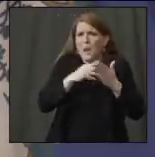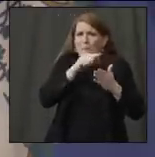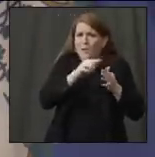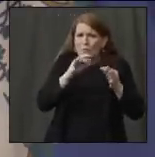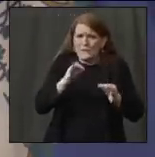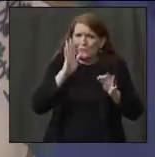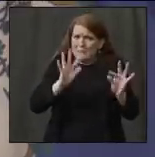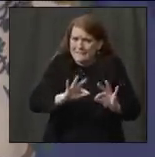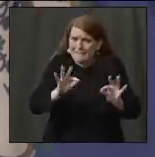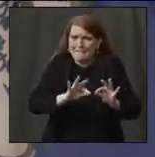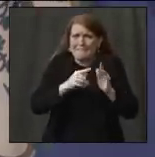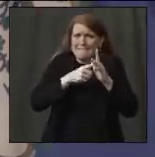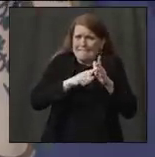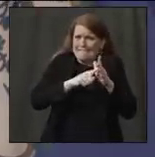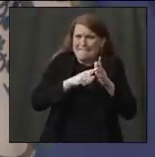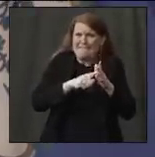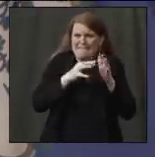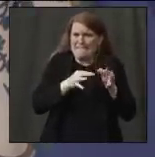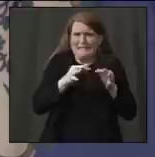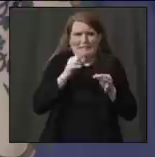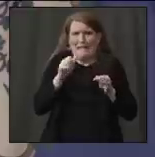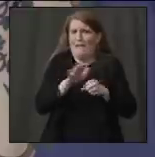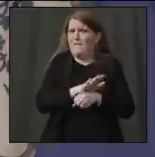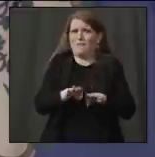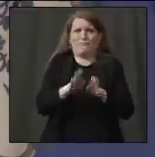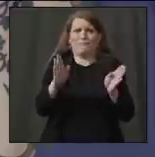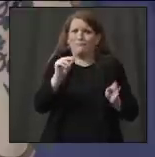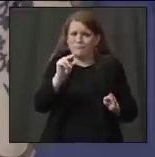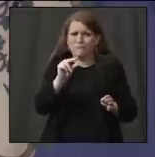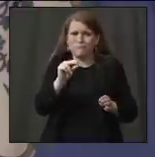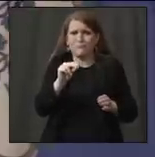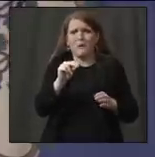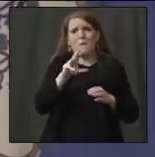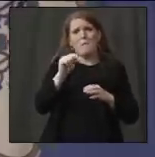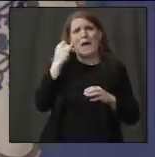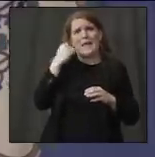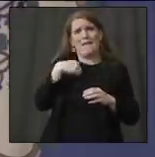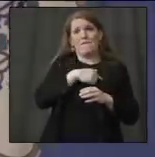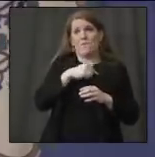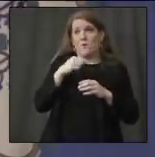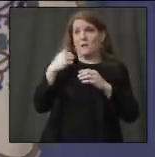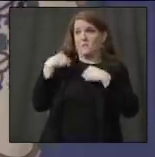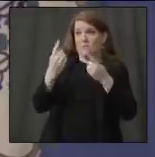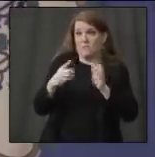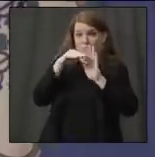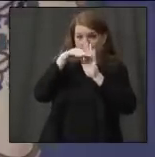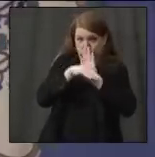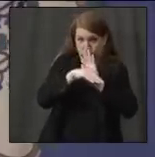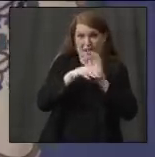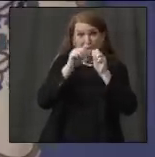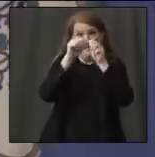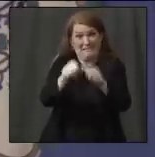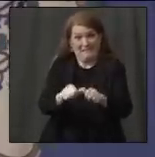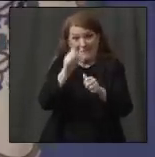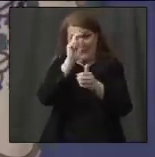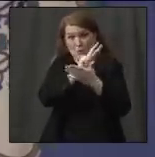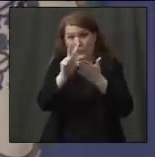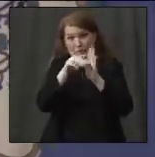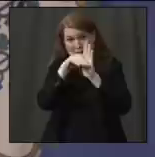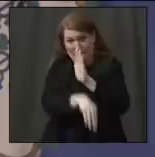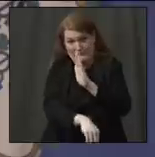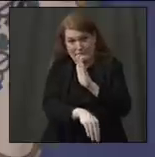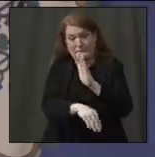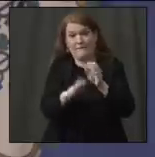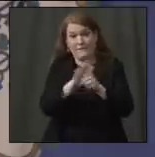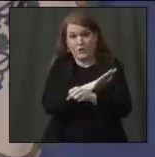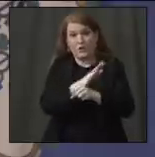this declining hospitalization rate, that's the 2-week window that gives us at least some flexibilities for some early decision making